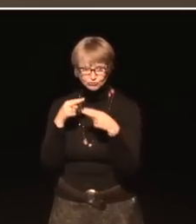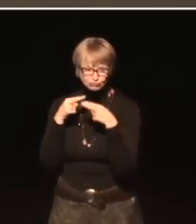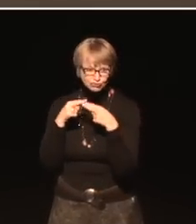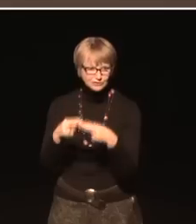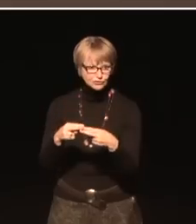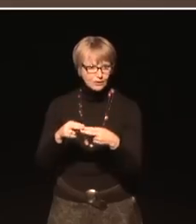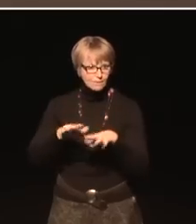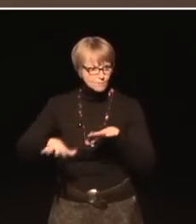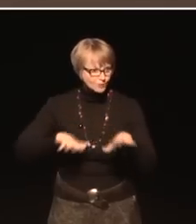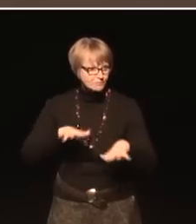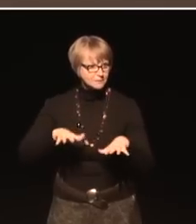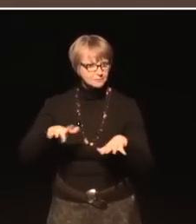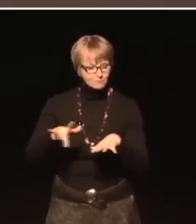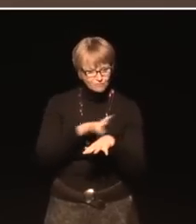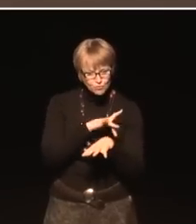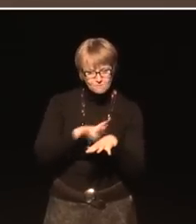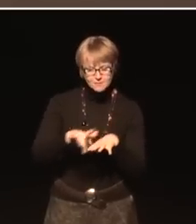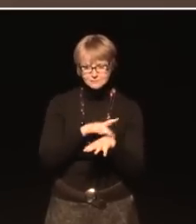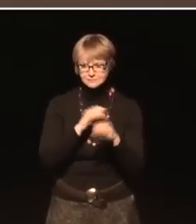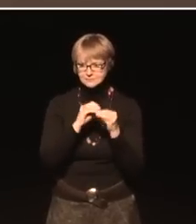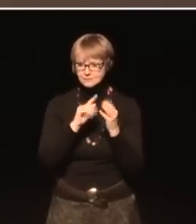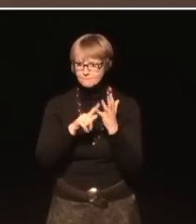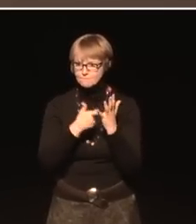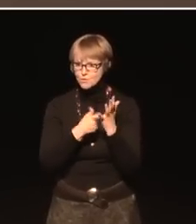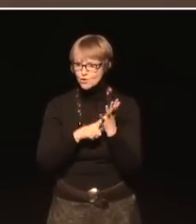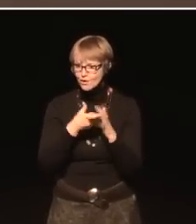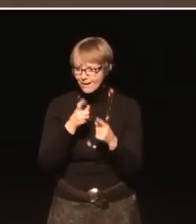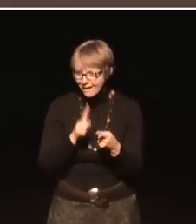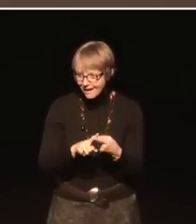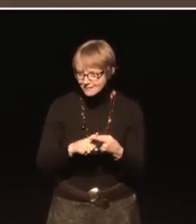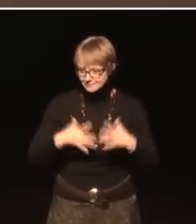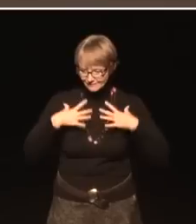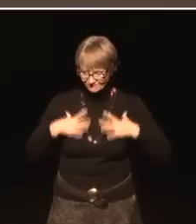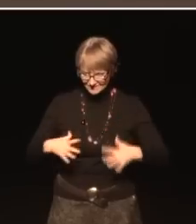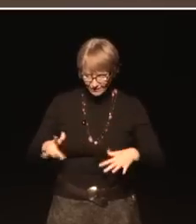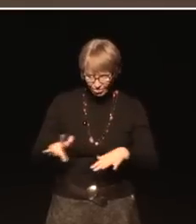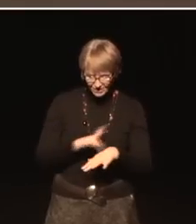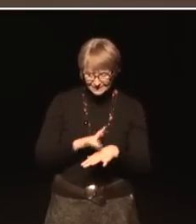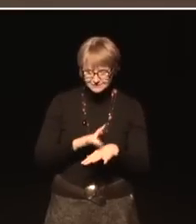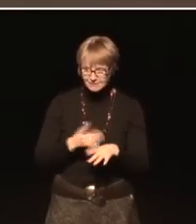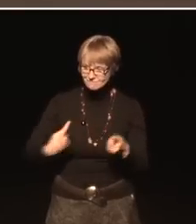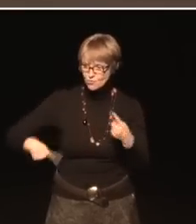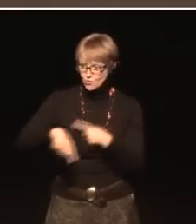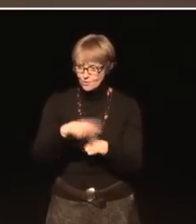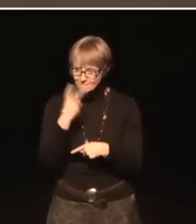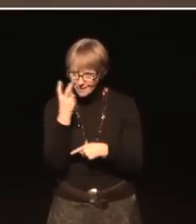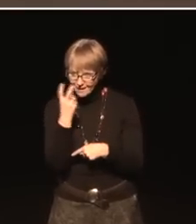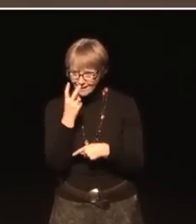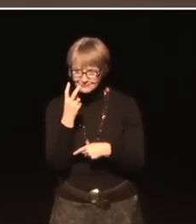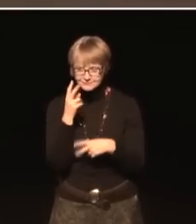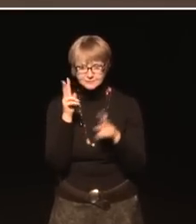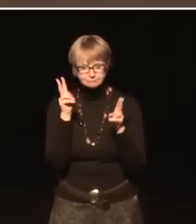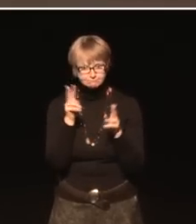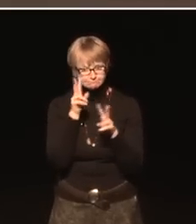performance, like clowning, burlesque, physical theatre, with blind and partially sighted performing artists, to